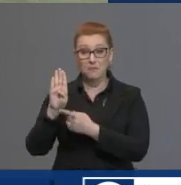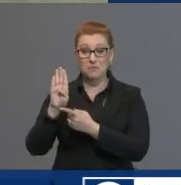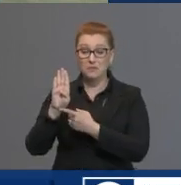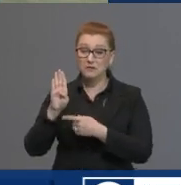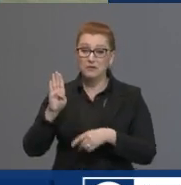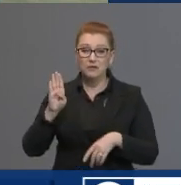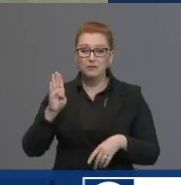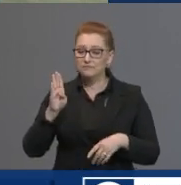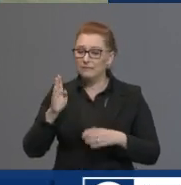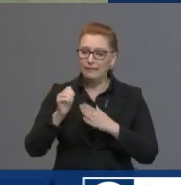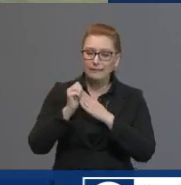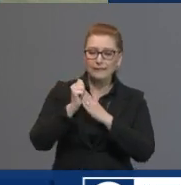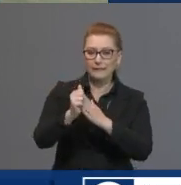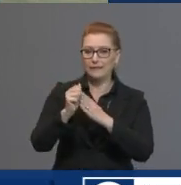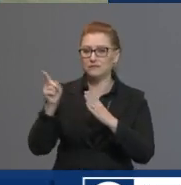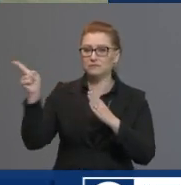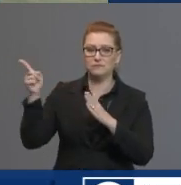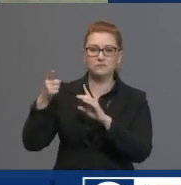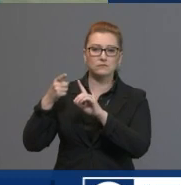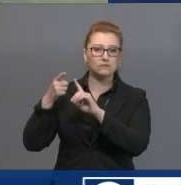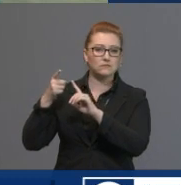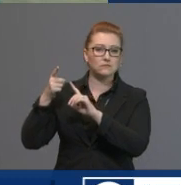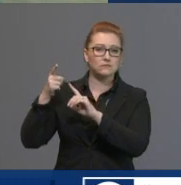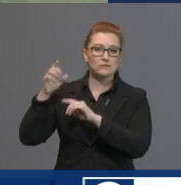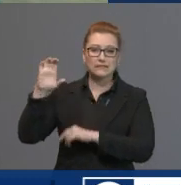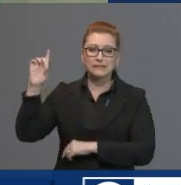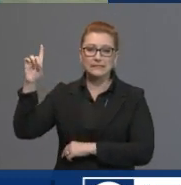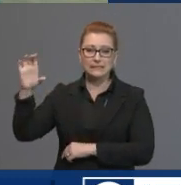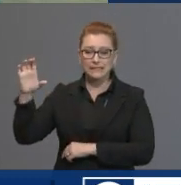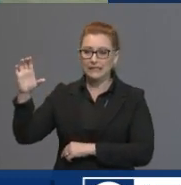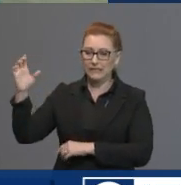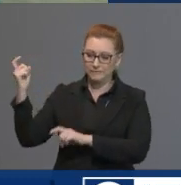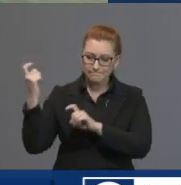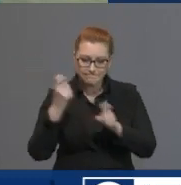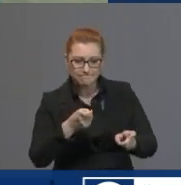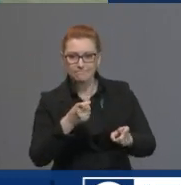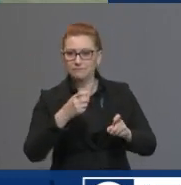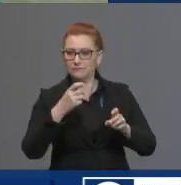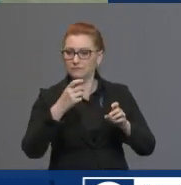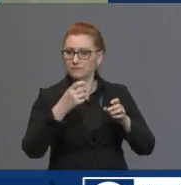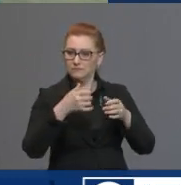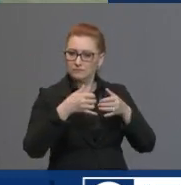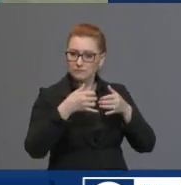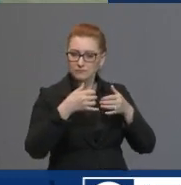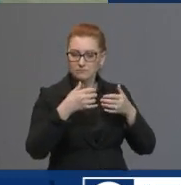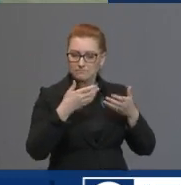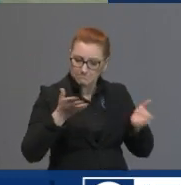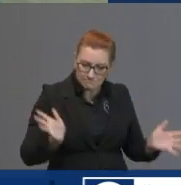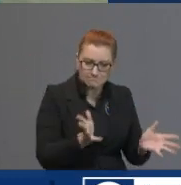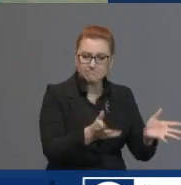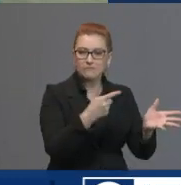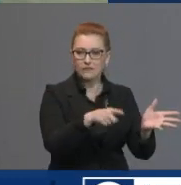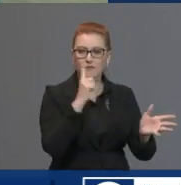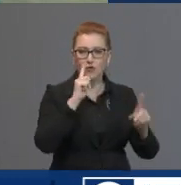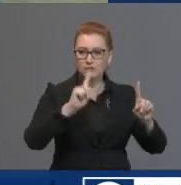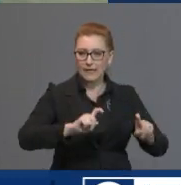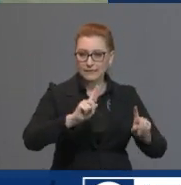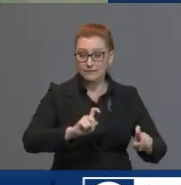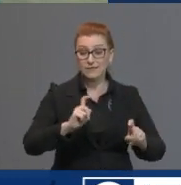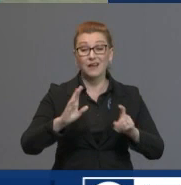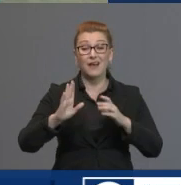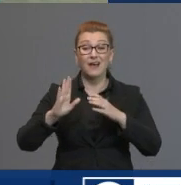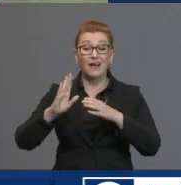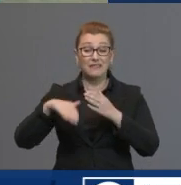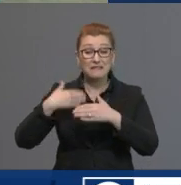the CDC to be certified for testing of COVID-19. And then that date of March 11th was the public health